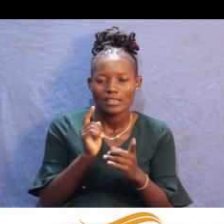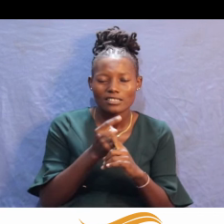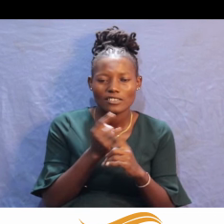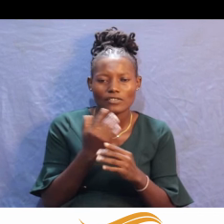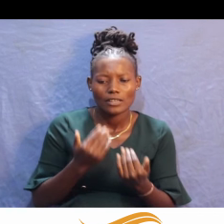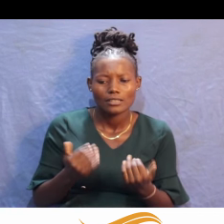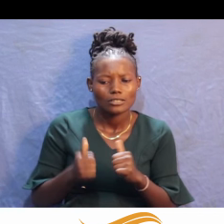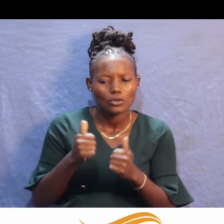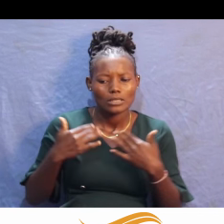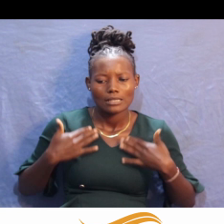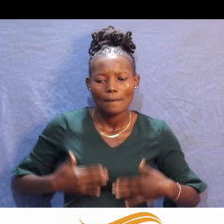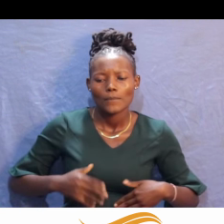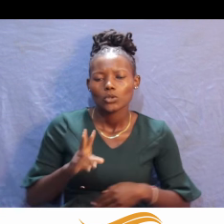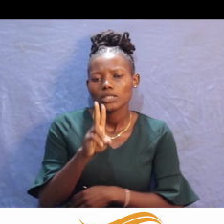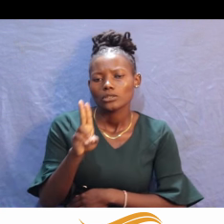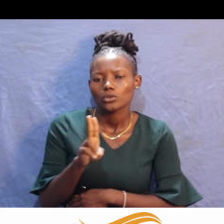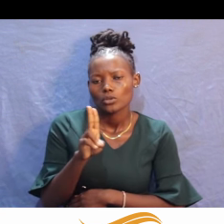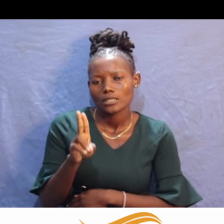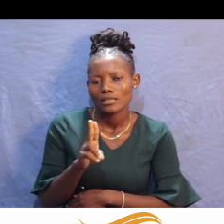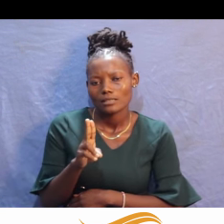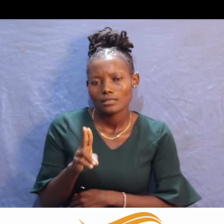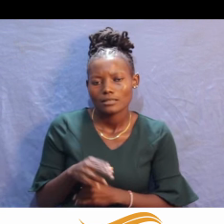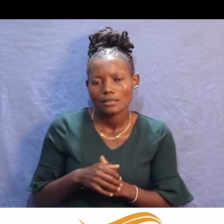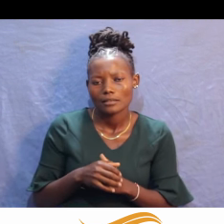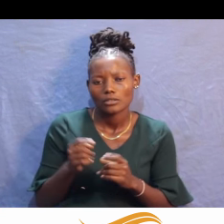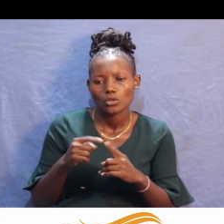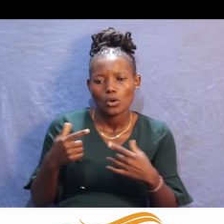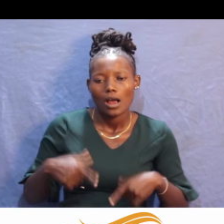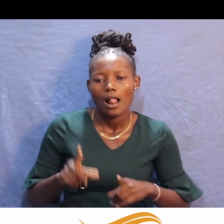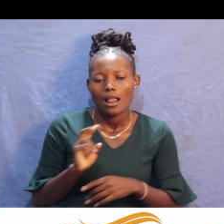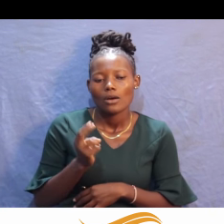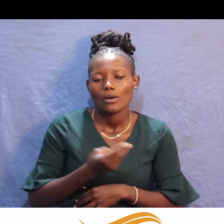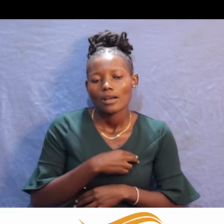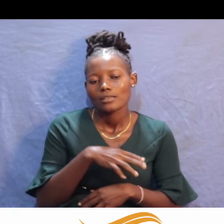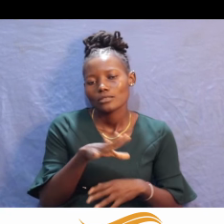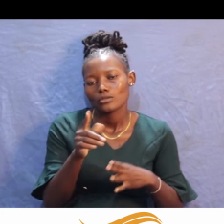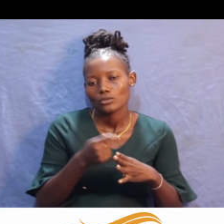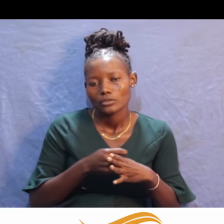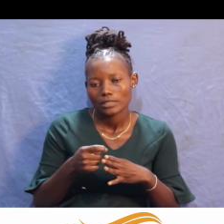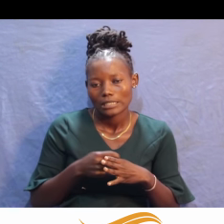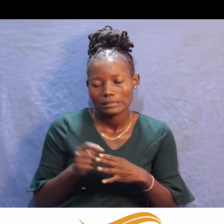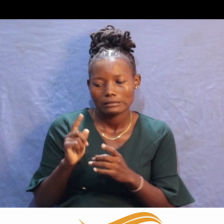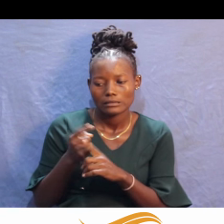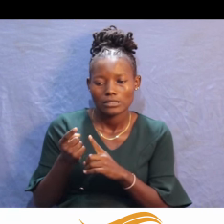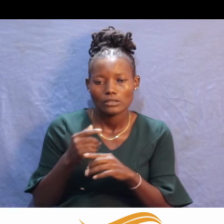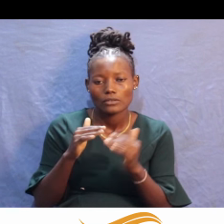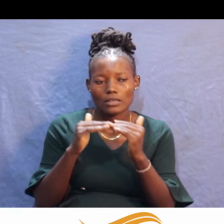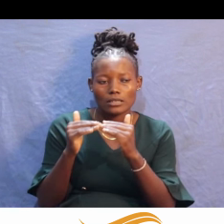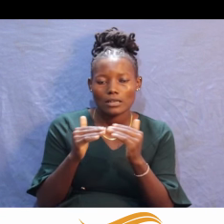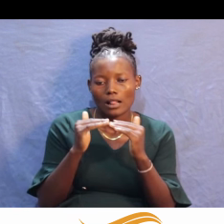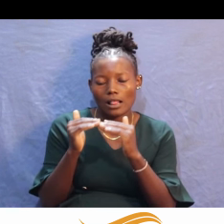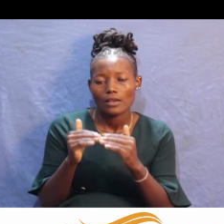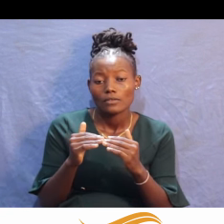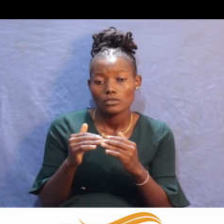the body uses to allow it to exercise. There's several units that can get in the